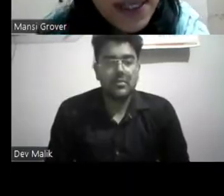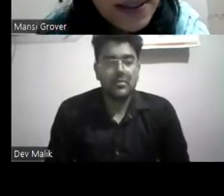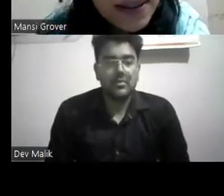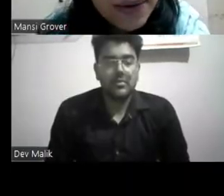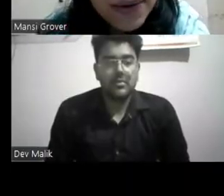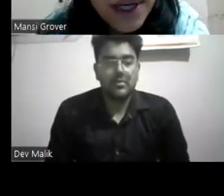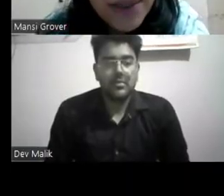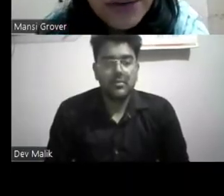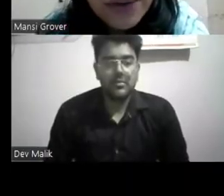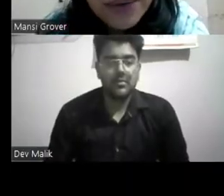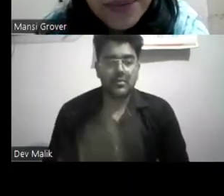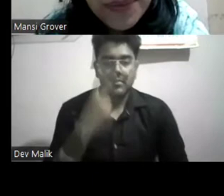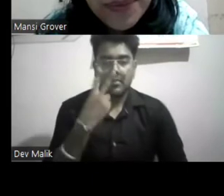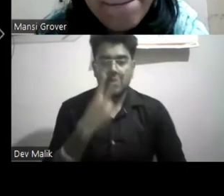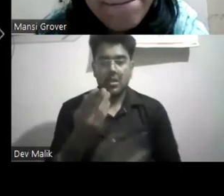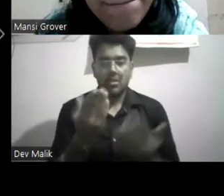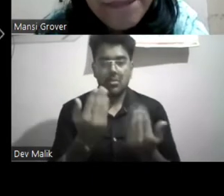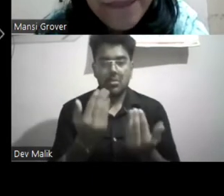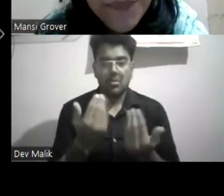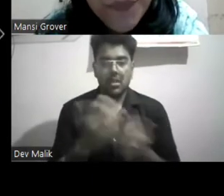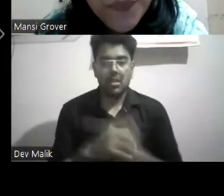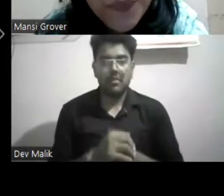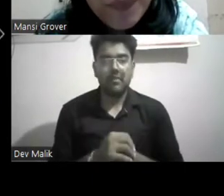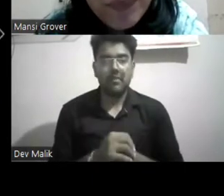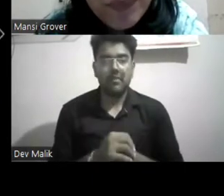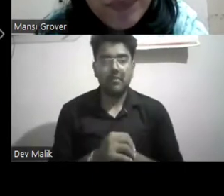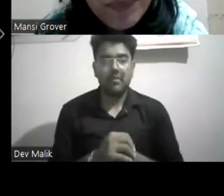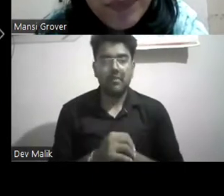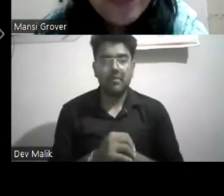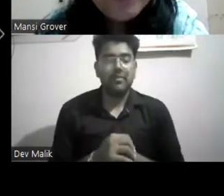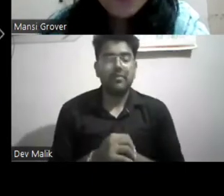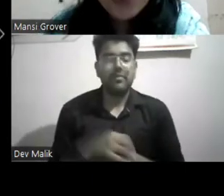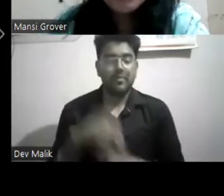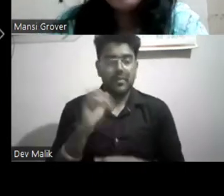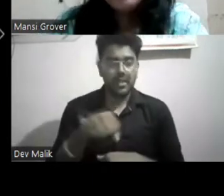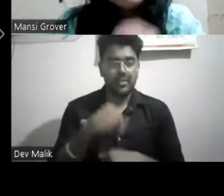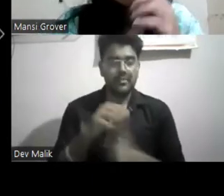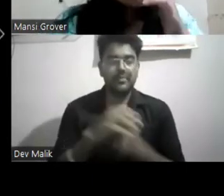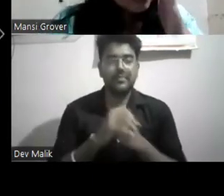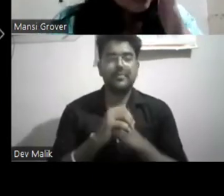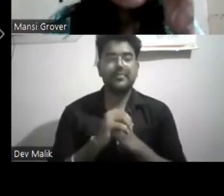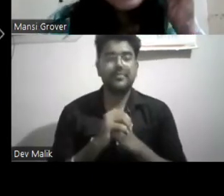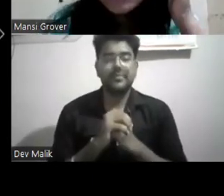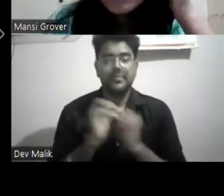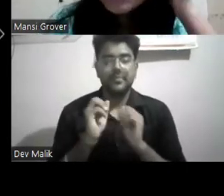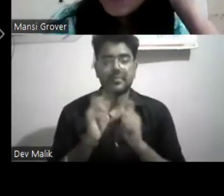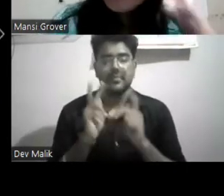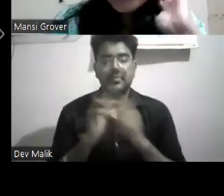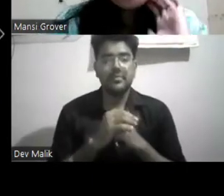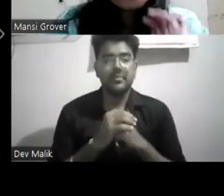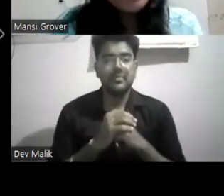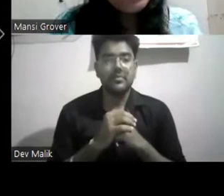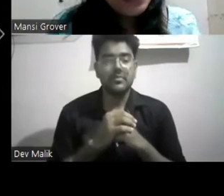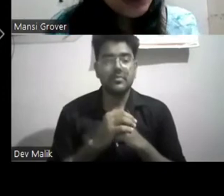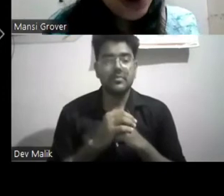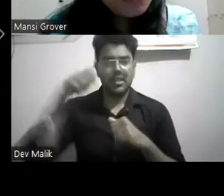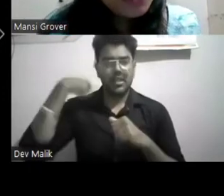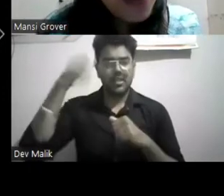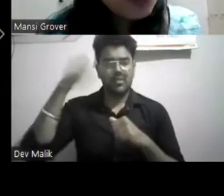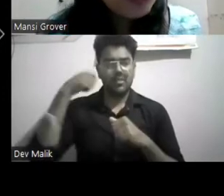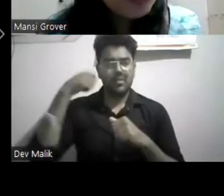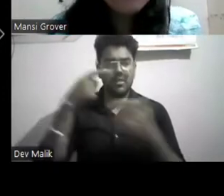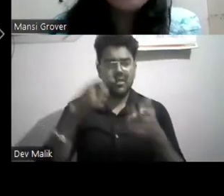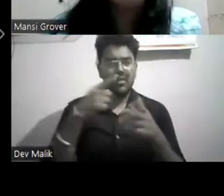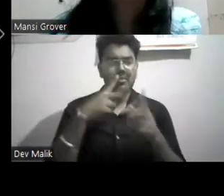Can you see it, Dharmendra? Yes, ma'am. Okay. So now the scene that I'm going to play, it